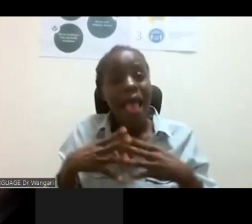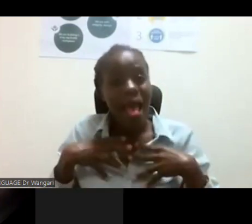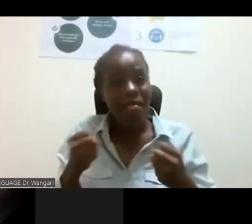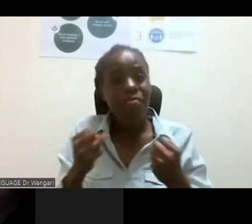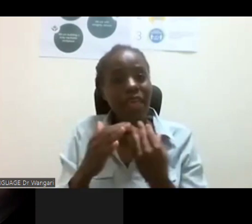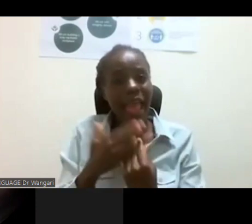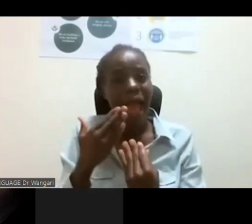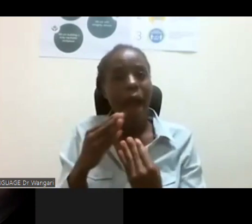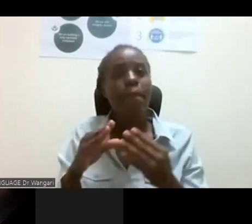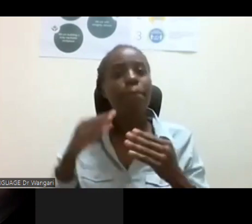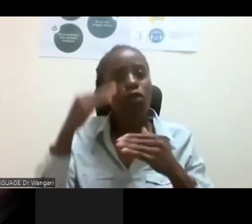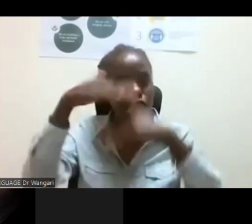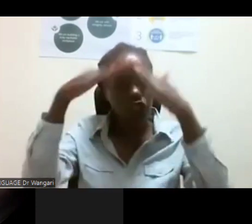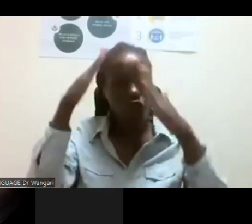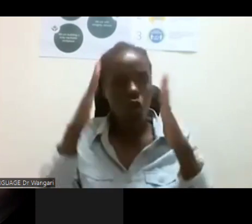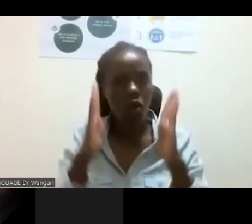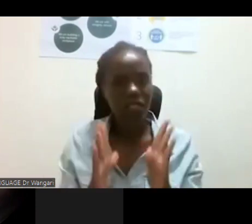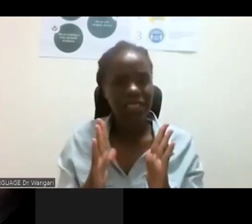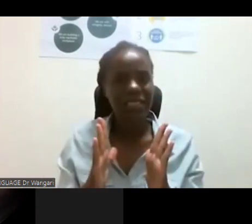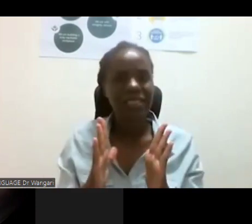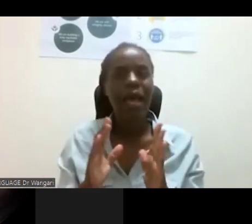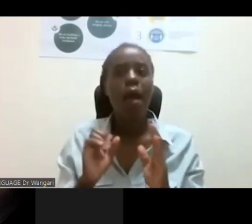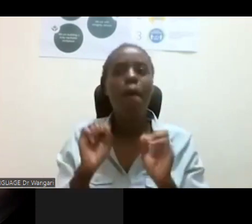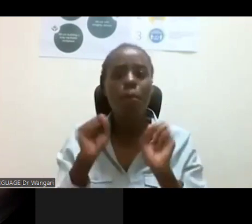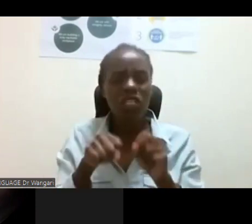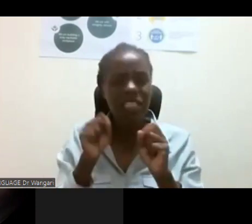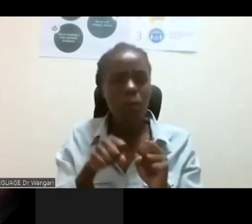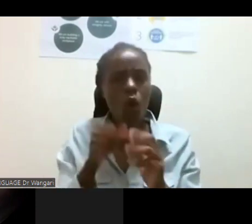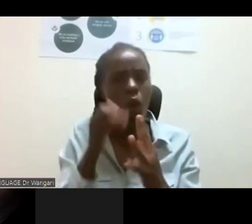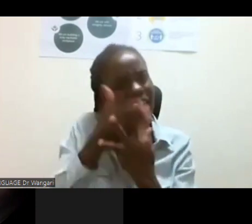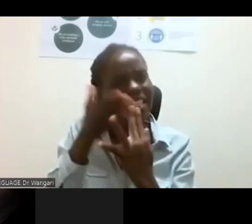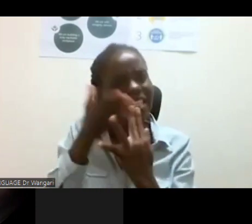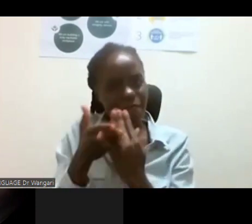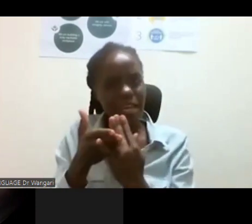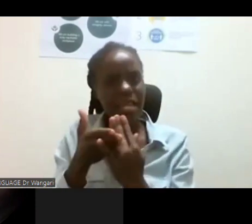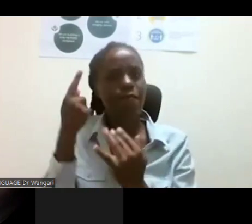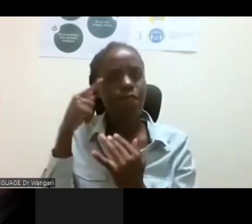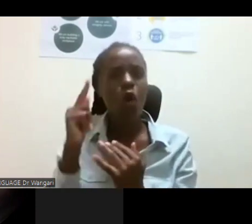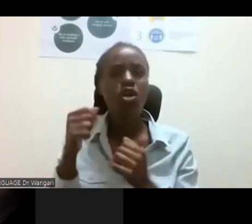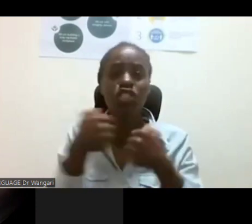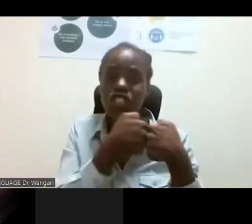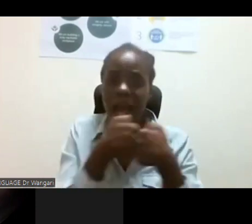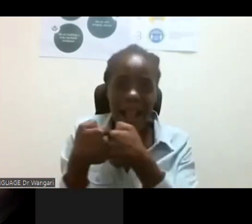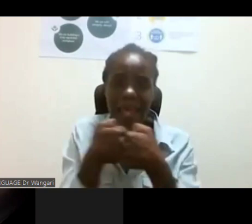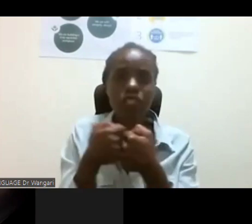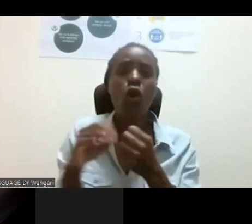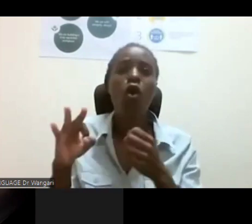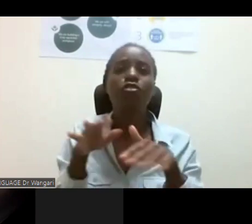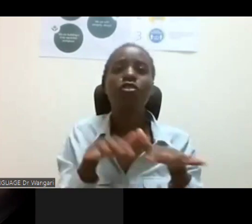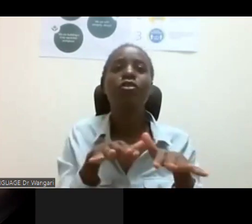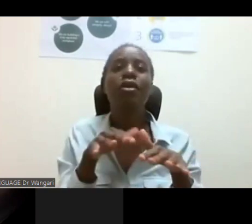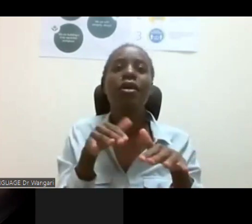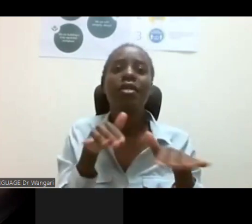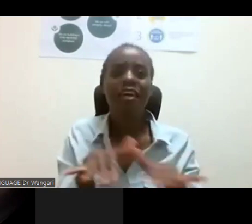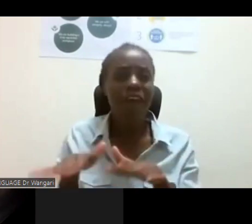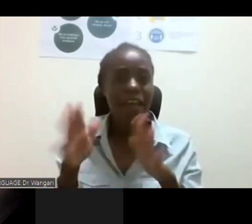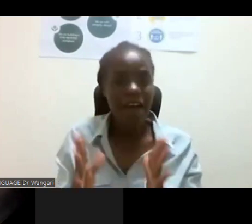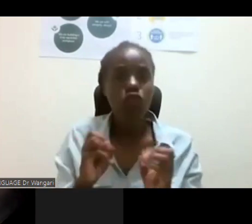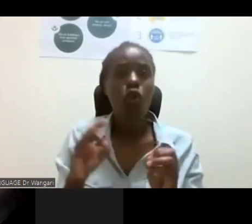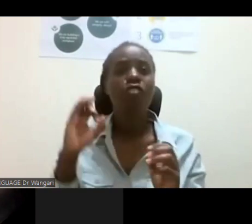challenges faced by survivors of FGMC within medical settings?